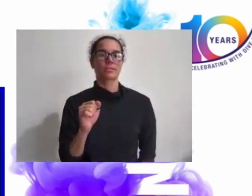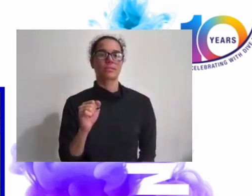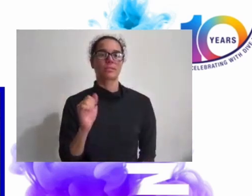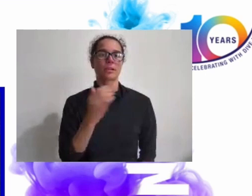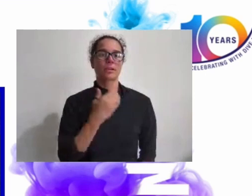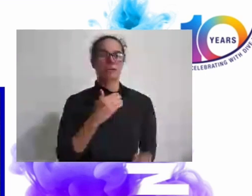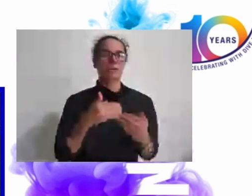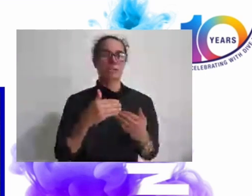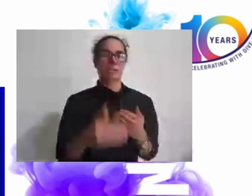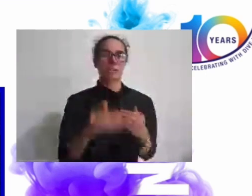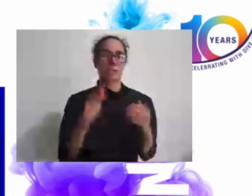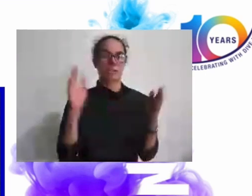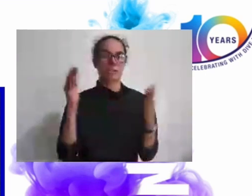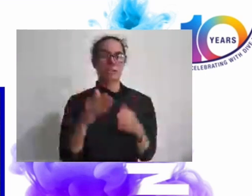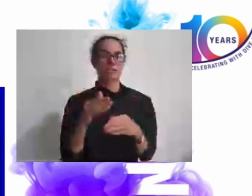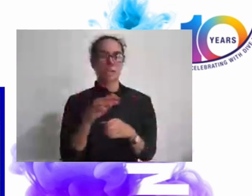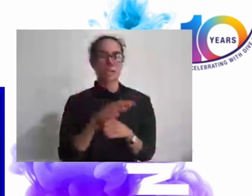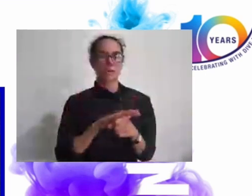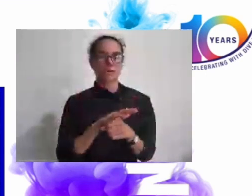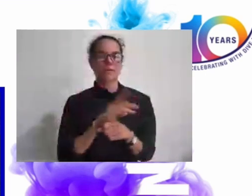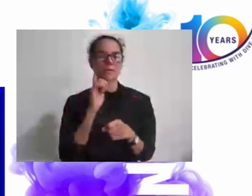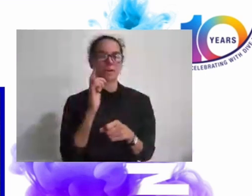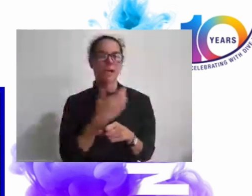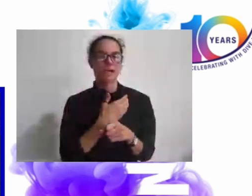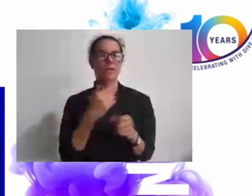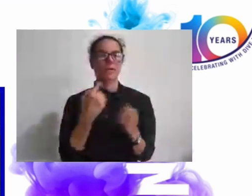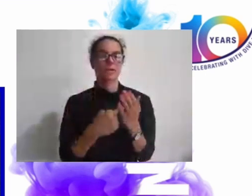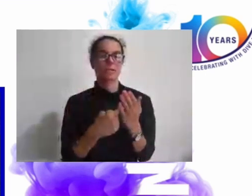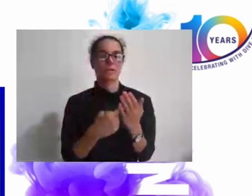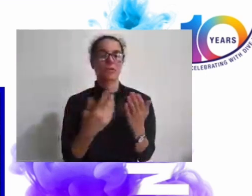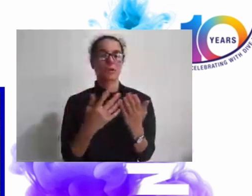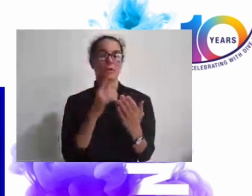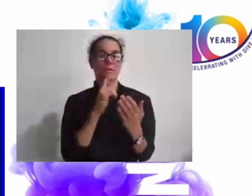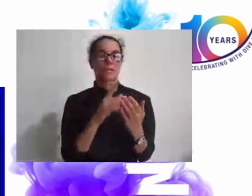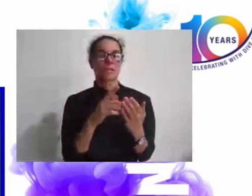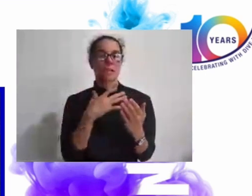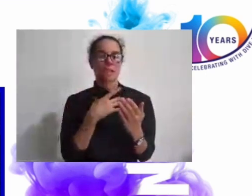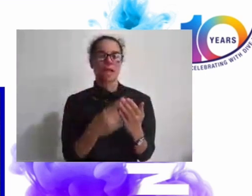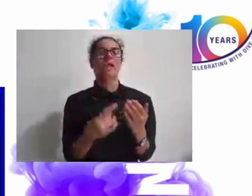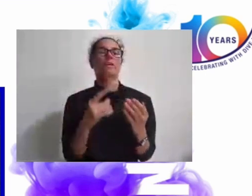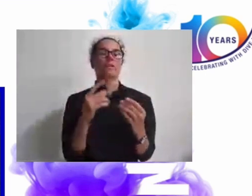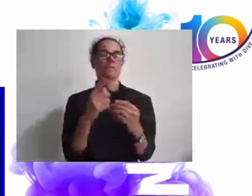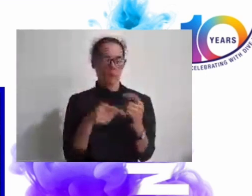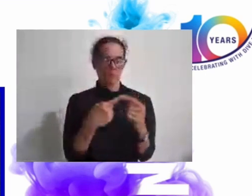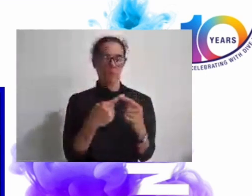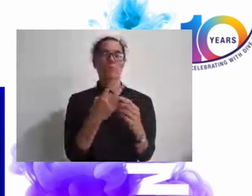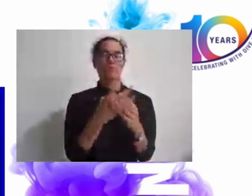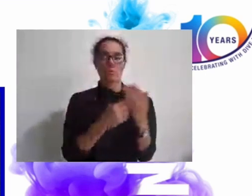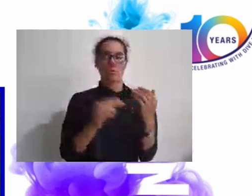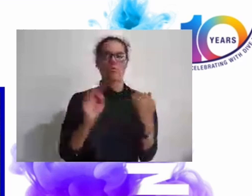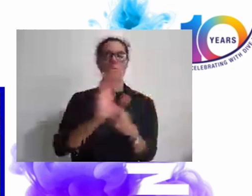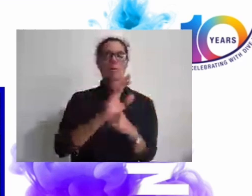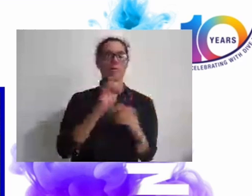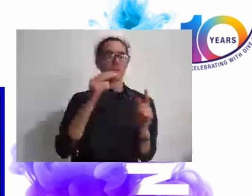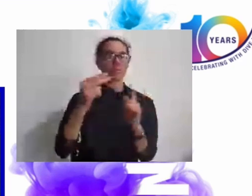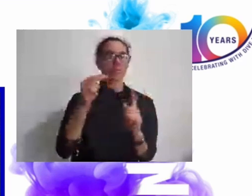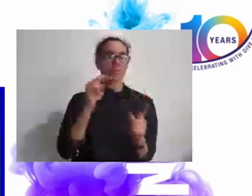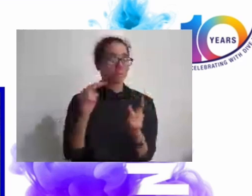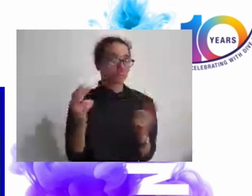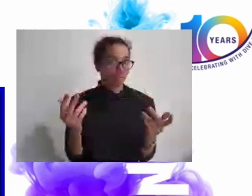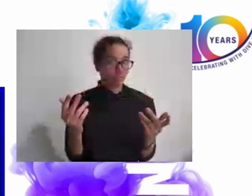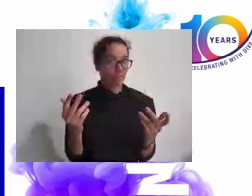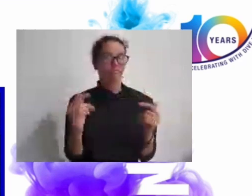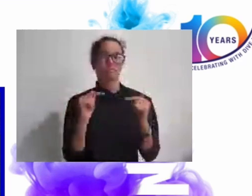area of our discussion, because what I really like about both your perspective and lenses is